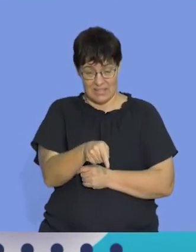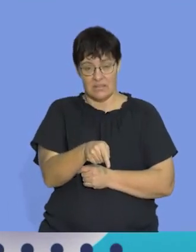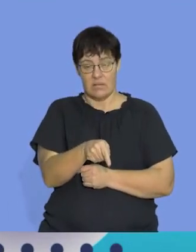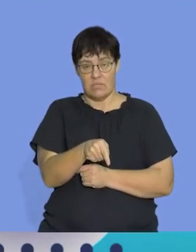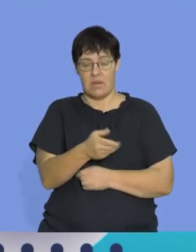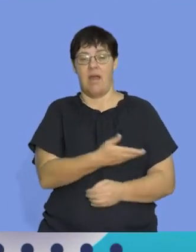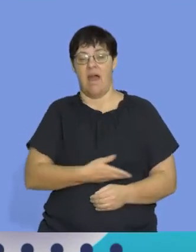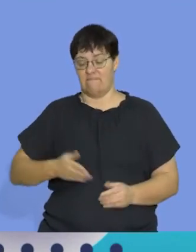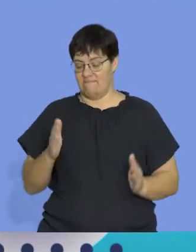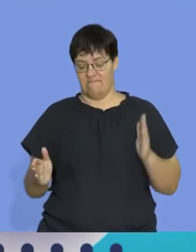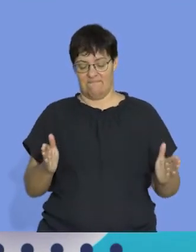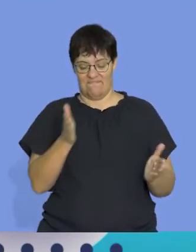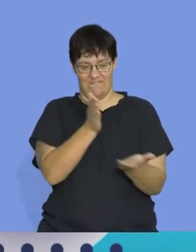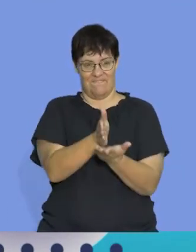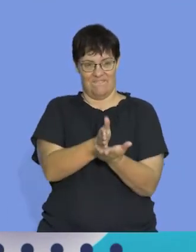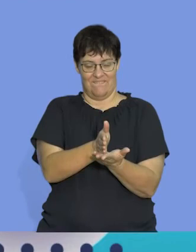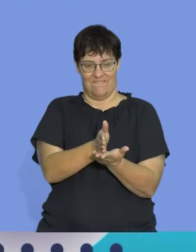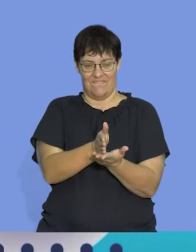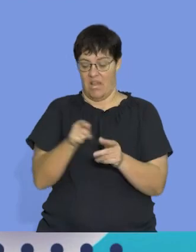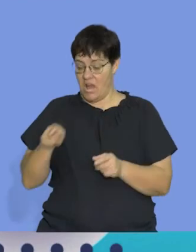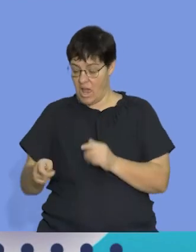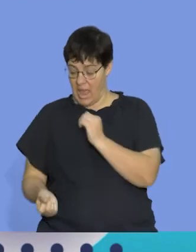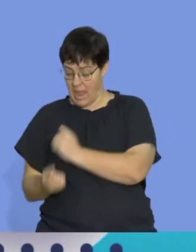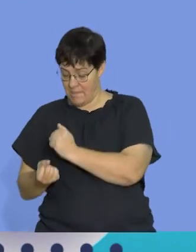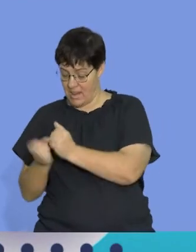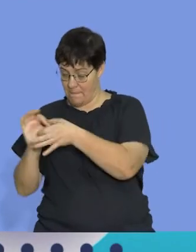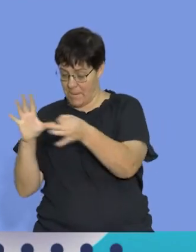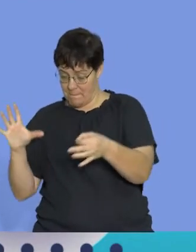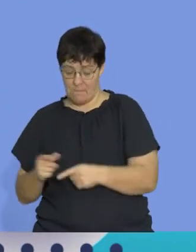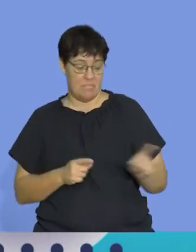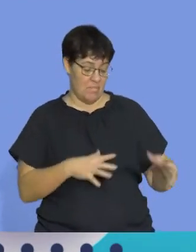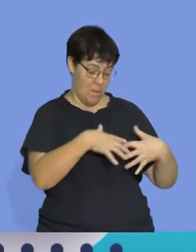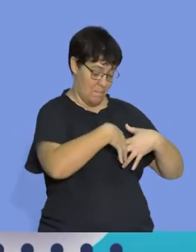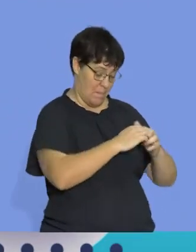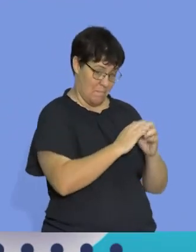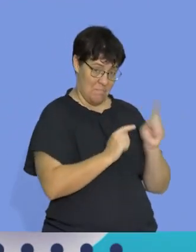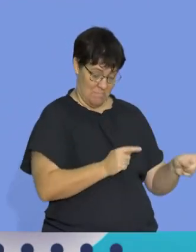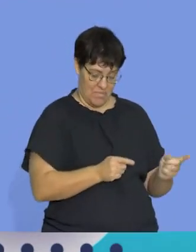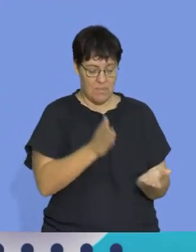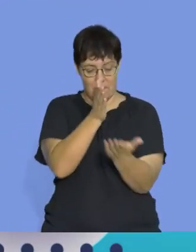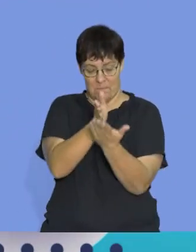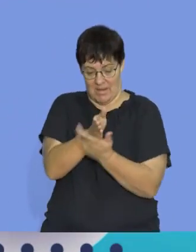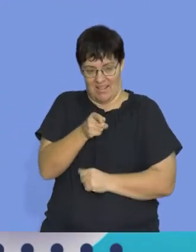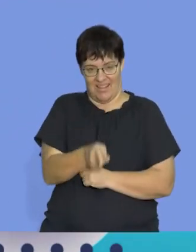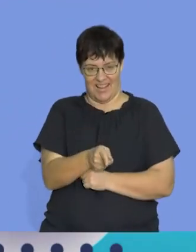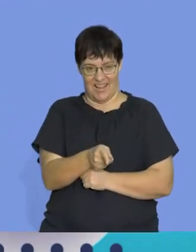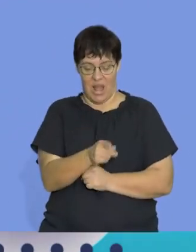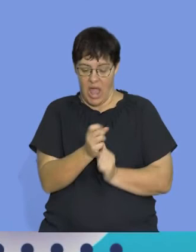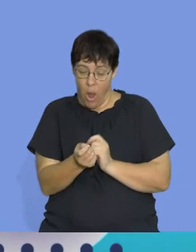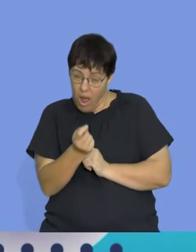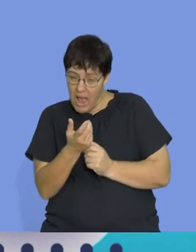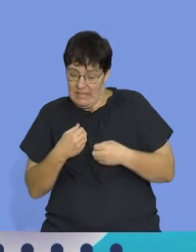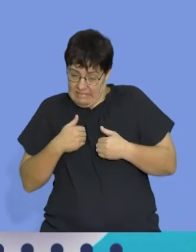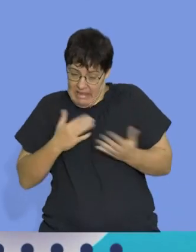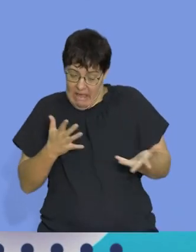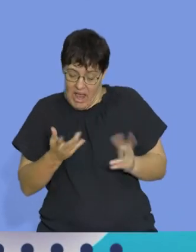in between, the two processes of bond breaking and bond formation are beginning to occur. So we are